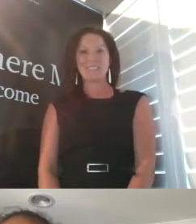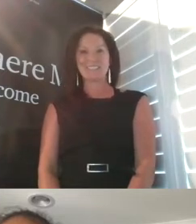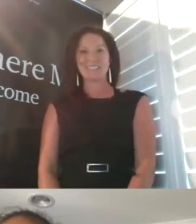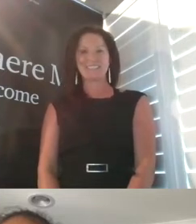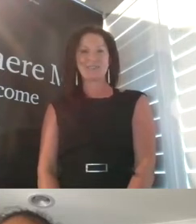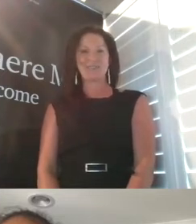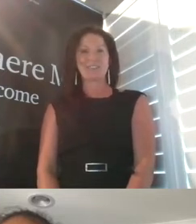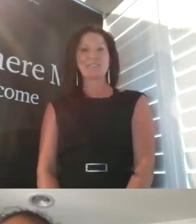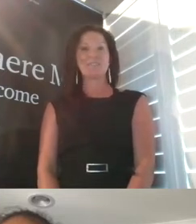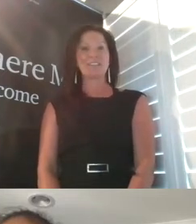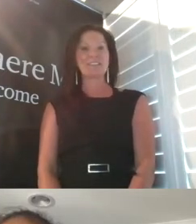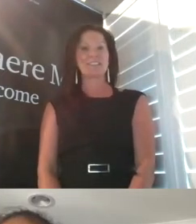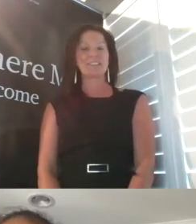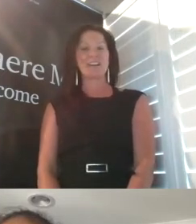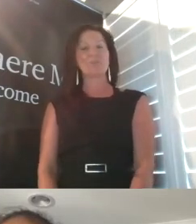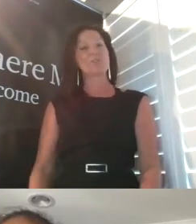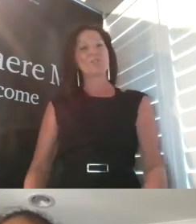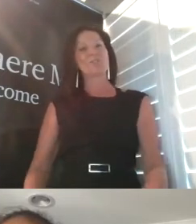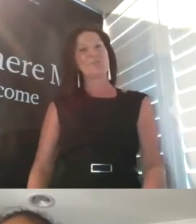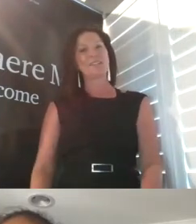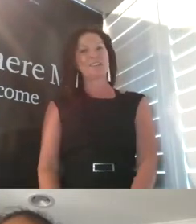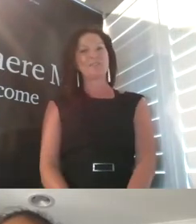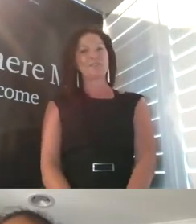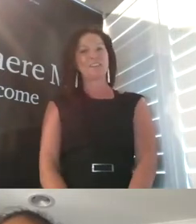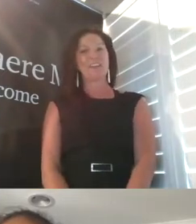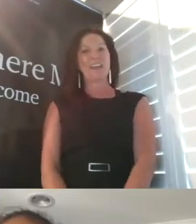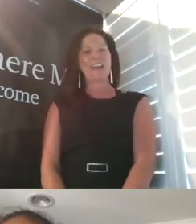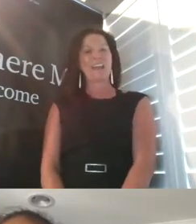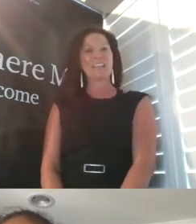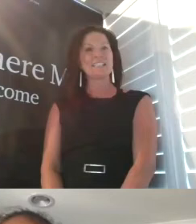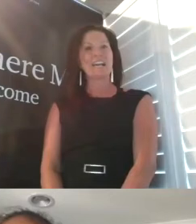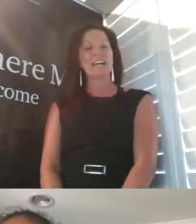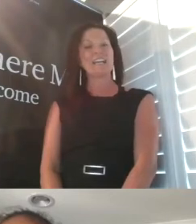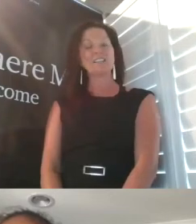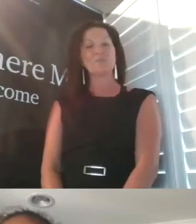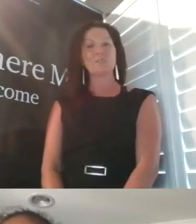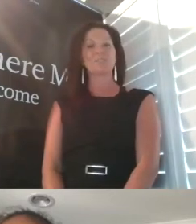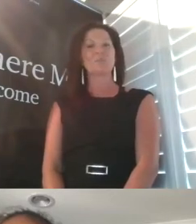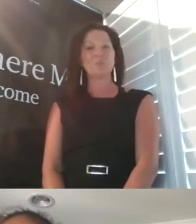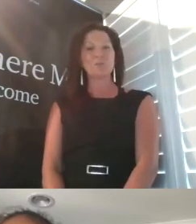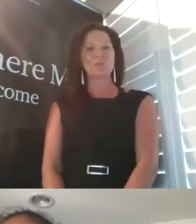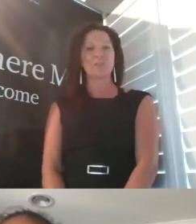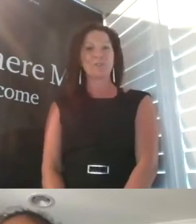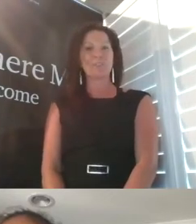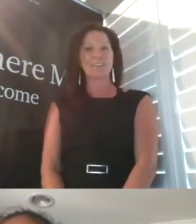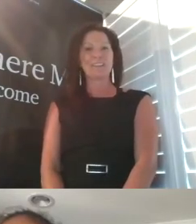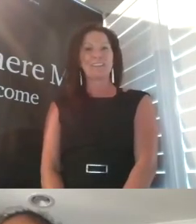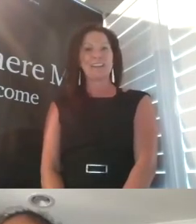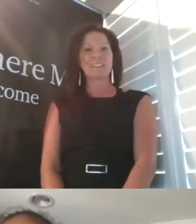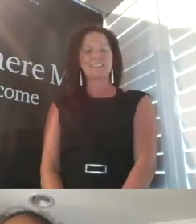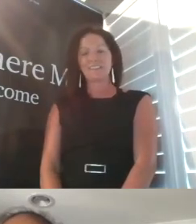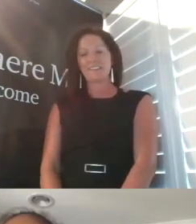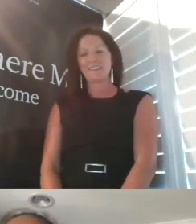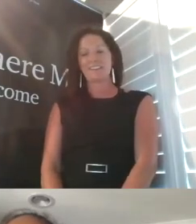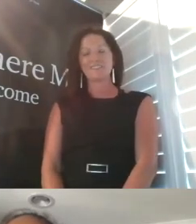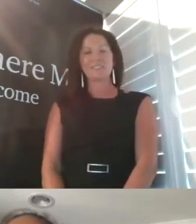to the audience. To finish, I will introduce myself and end with a support song